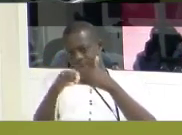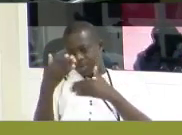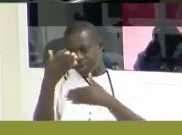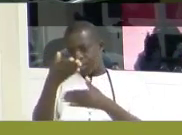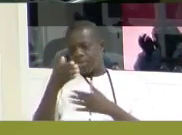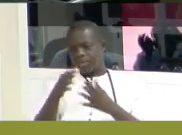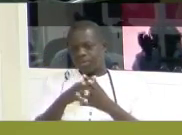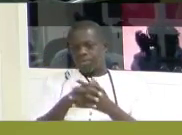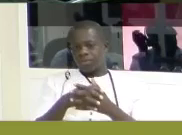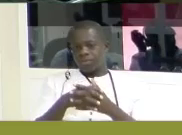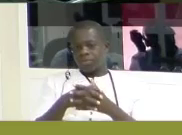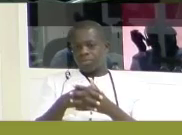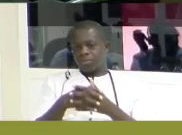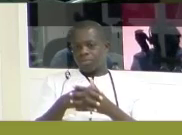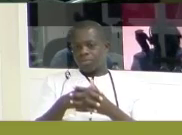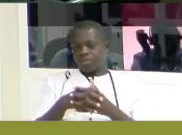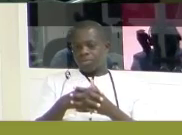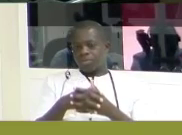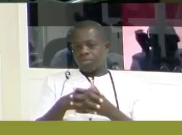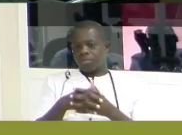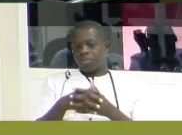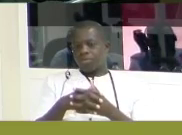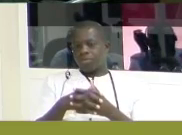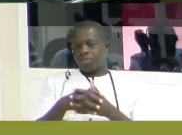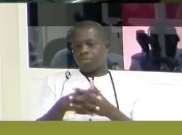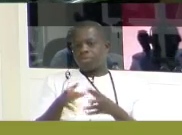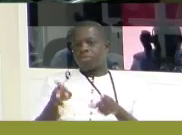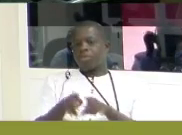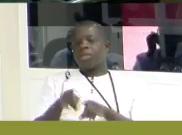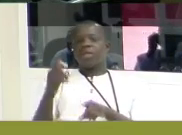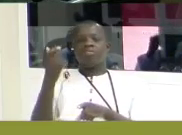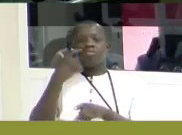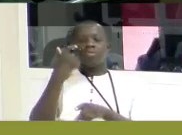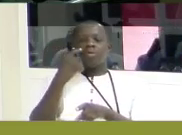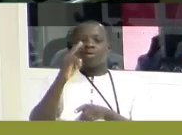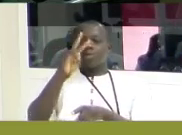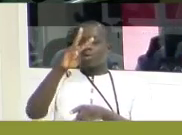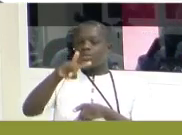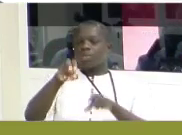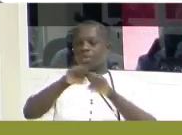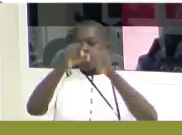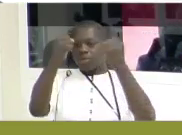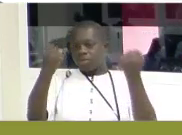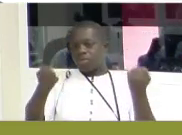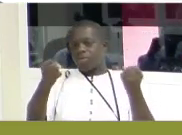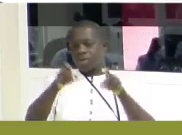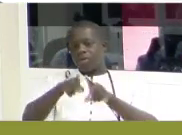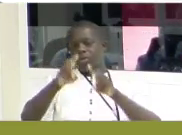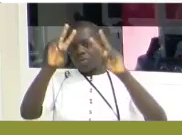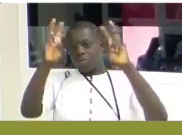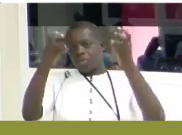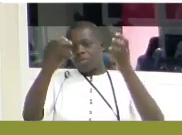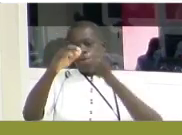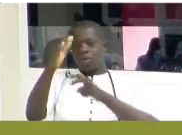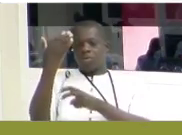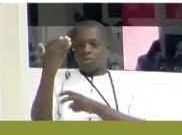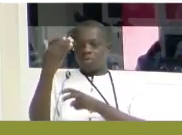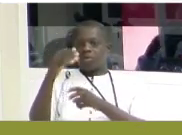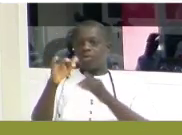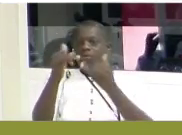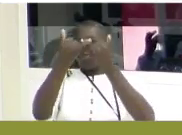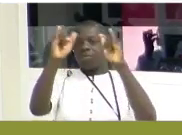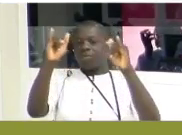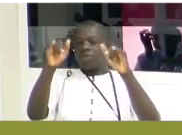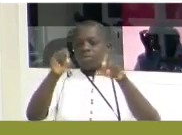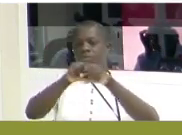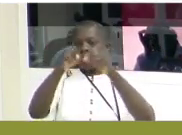What did the Daily Observer newspaper report, and on what day did they report this? The headline, if I can remember very well, Freedom newspaper